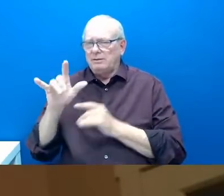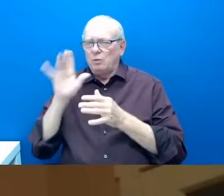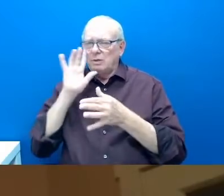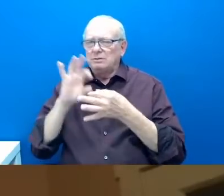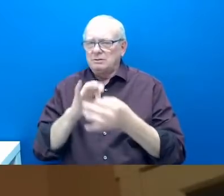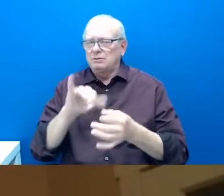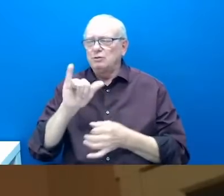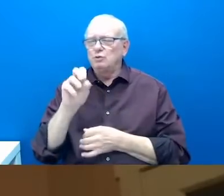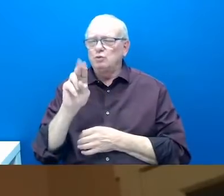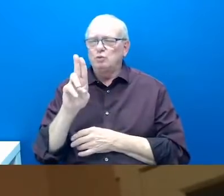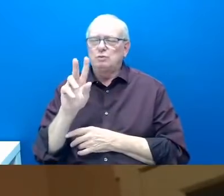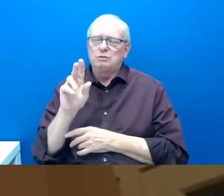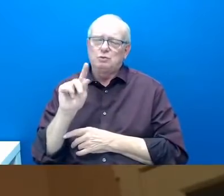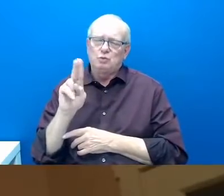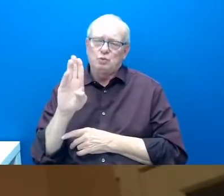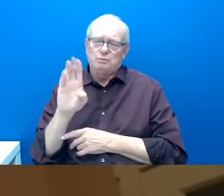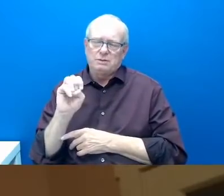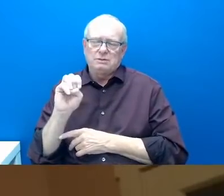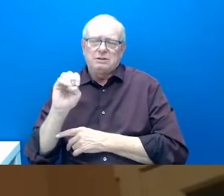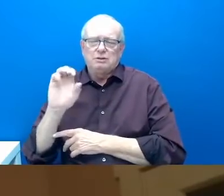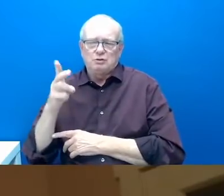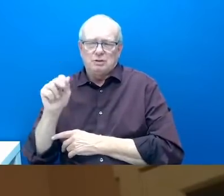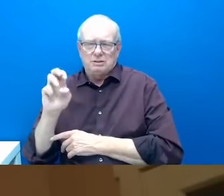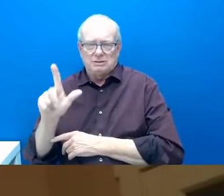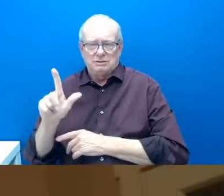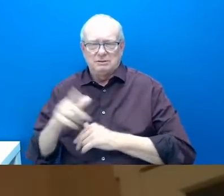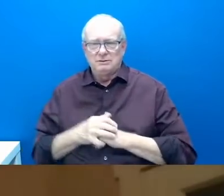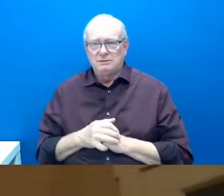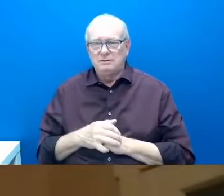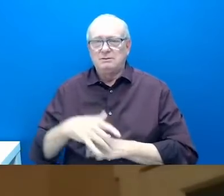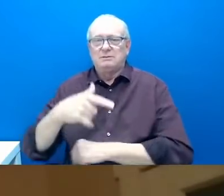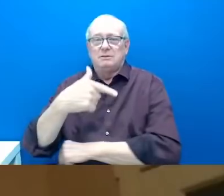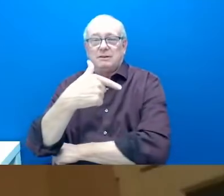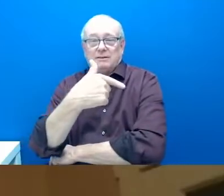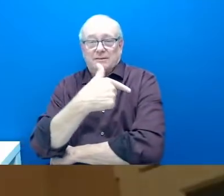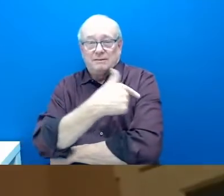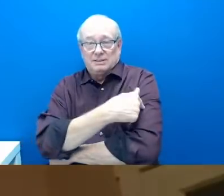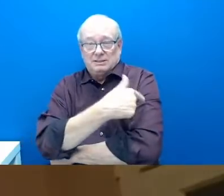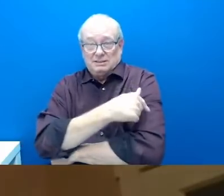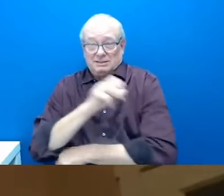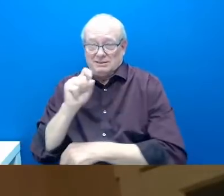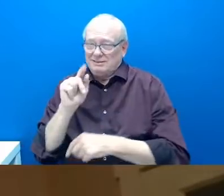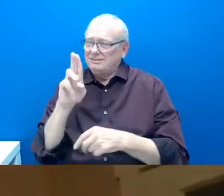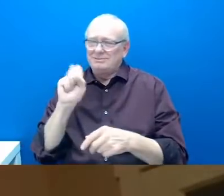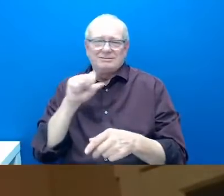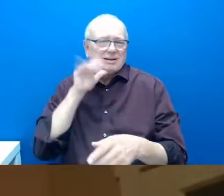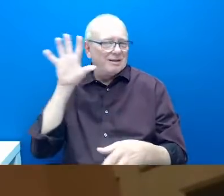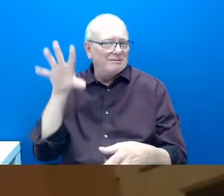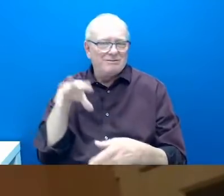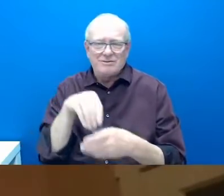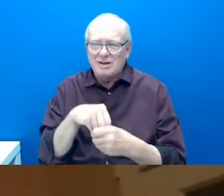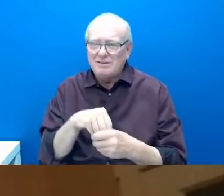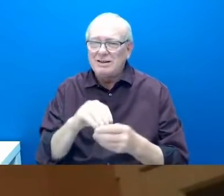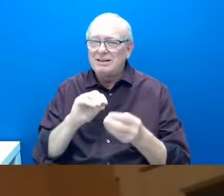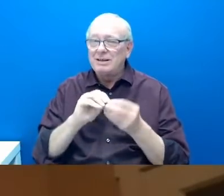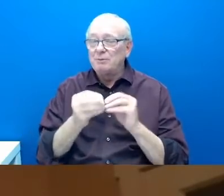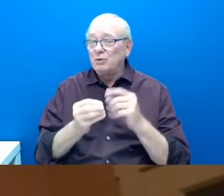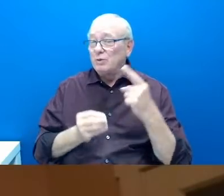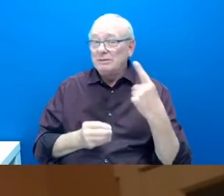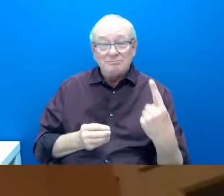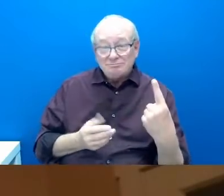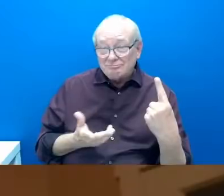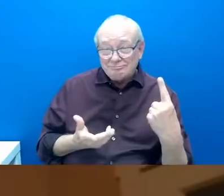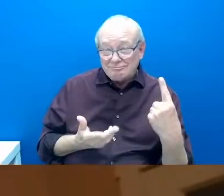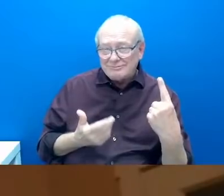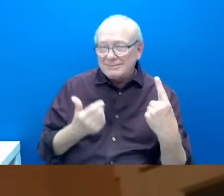wanted to quickly talk about why we have not put vaccines or vaccination statuses in the triage protocol. Number one, in general,